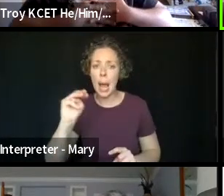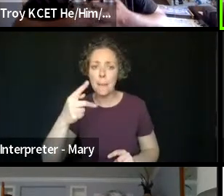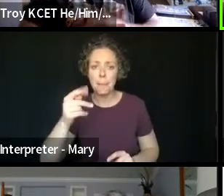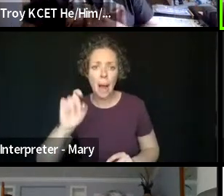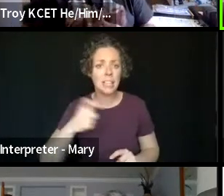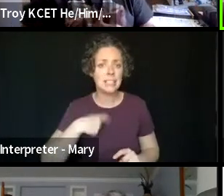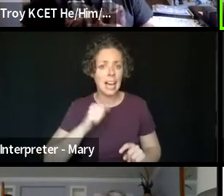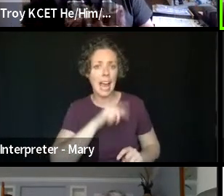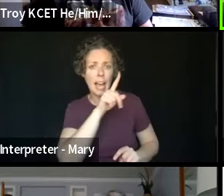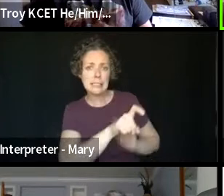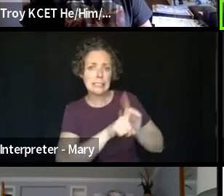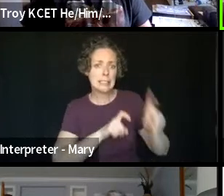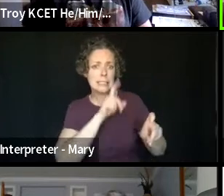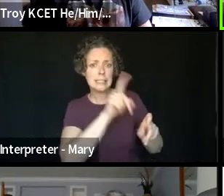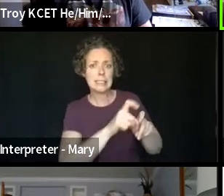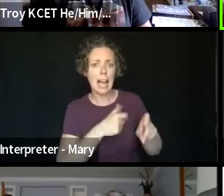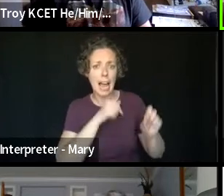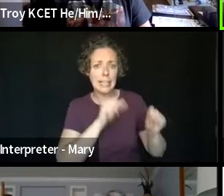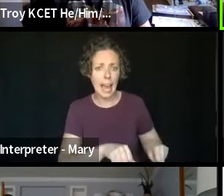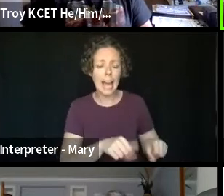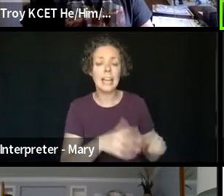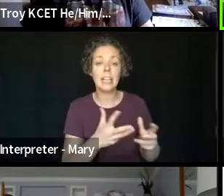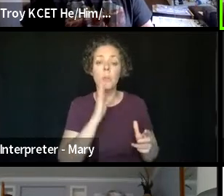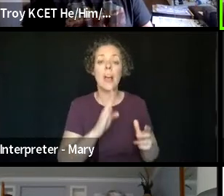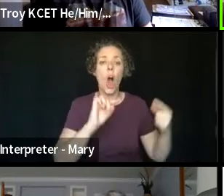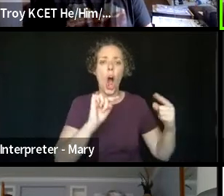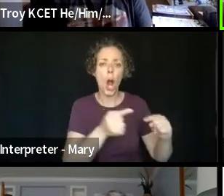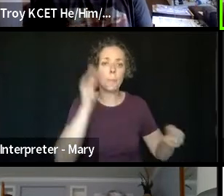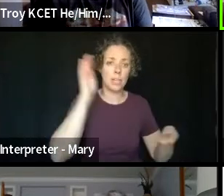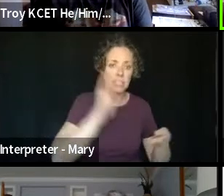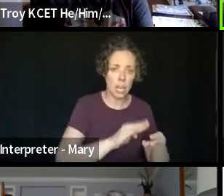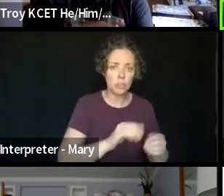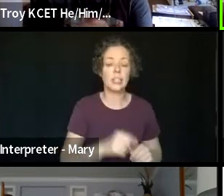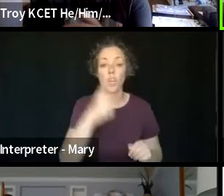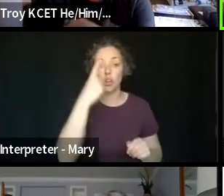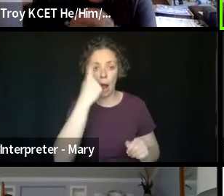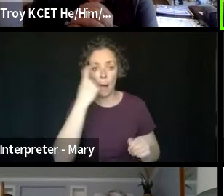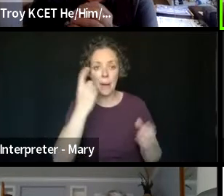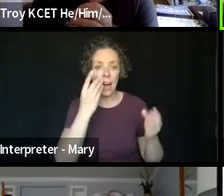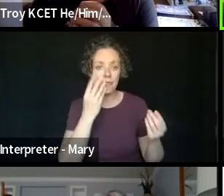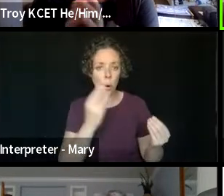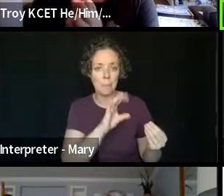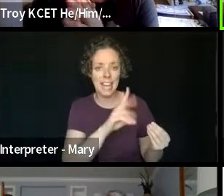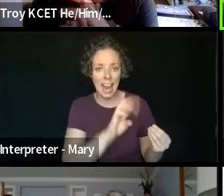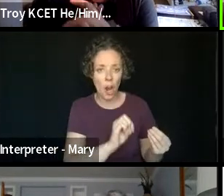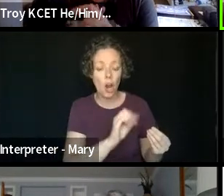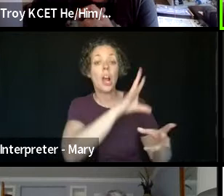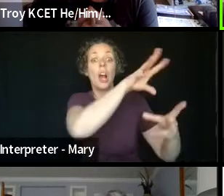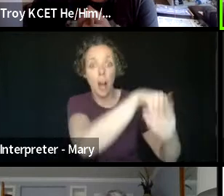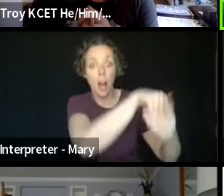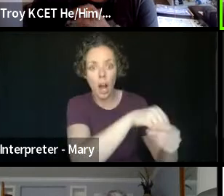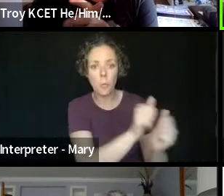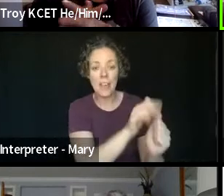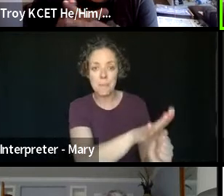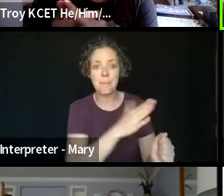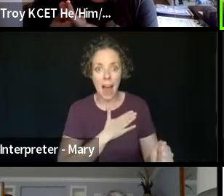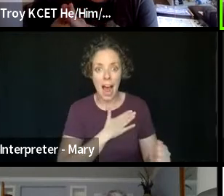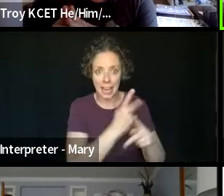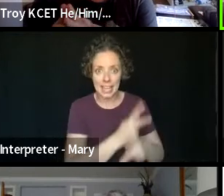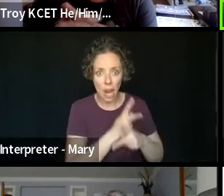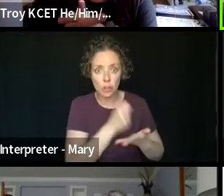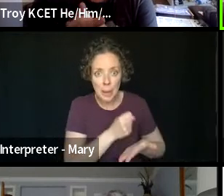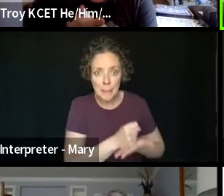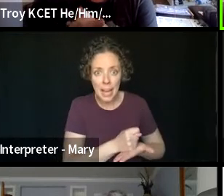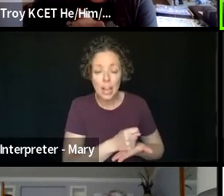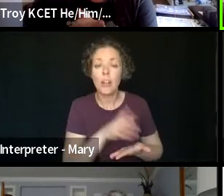somewhere where I'm going to have harm reduction and trauma-informed care be part of that care delivery? Those are important things. And if you don't know what those things